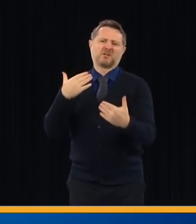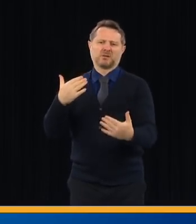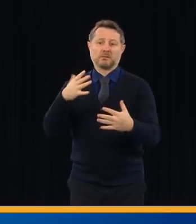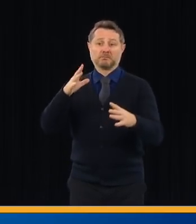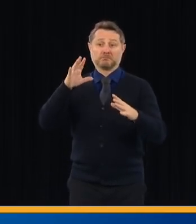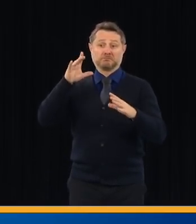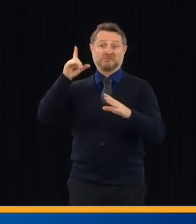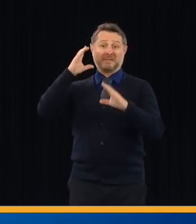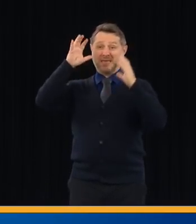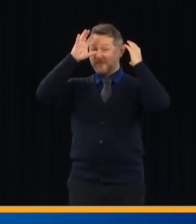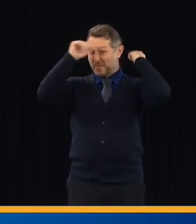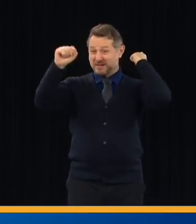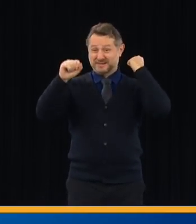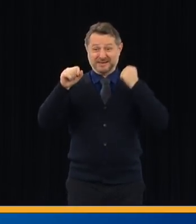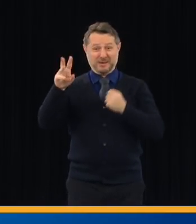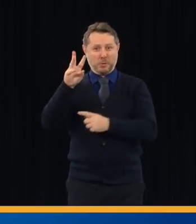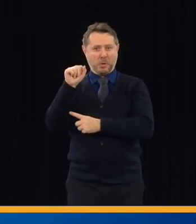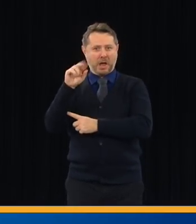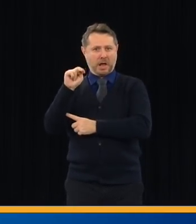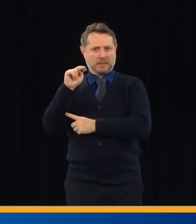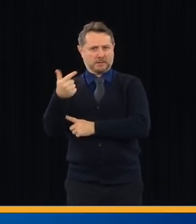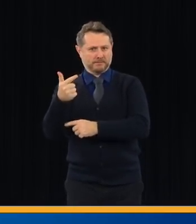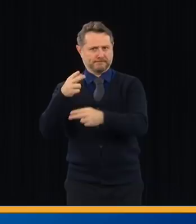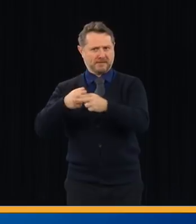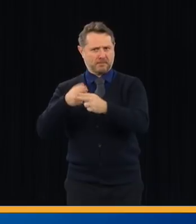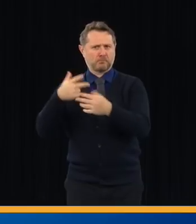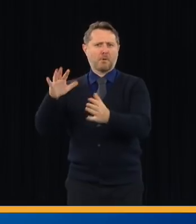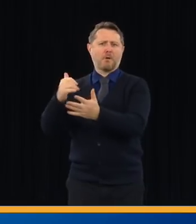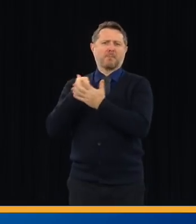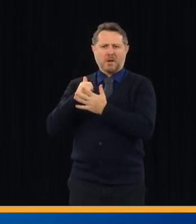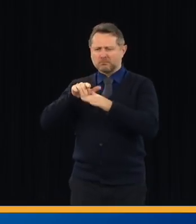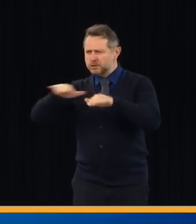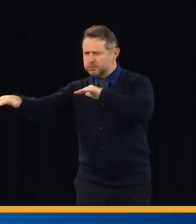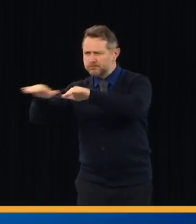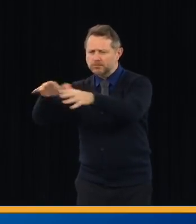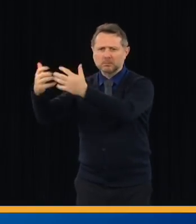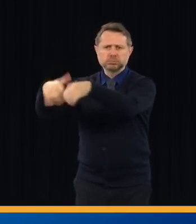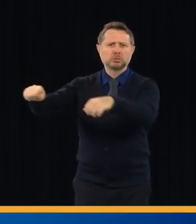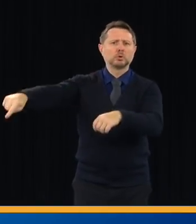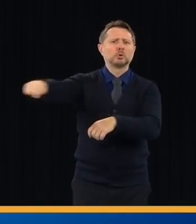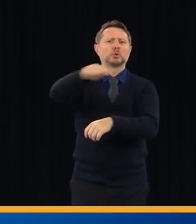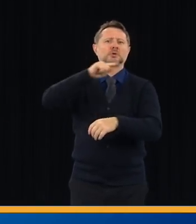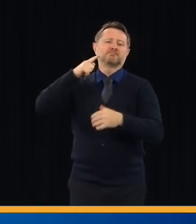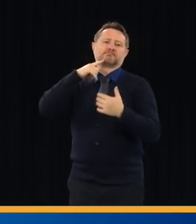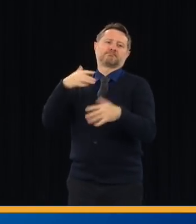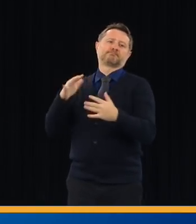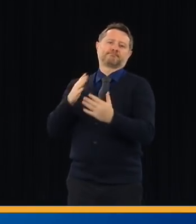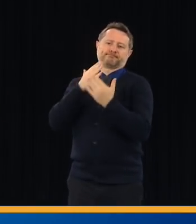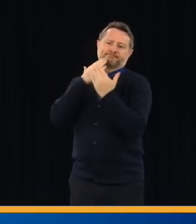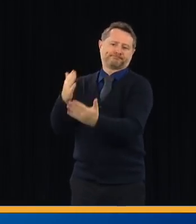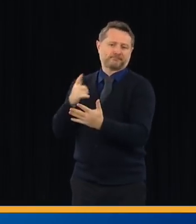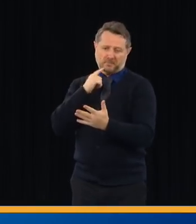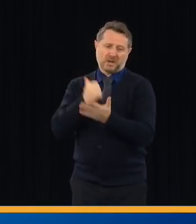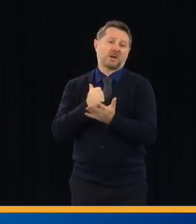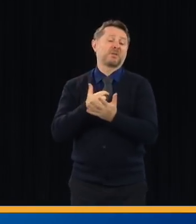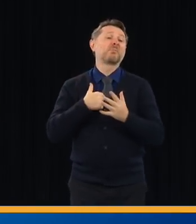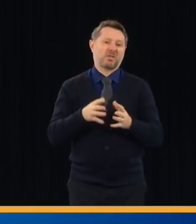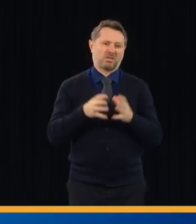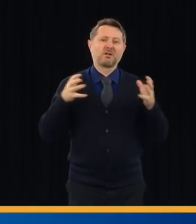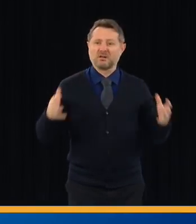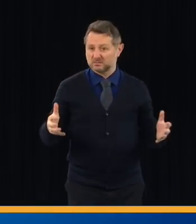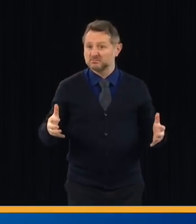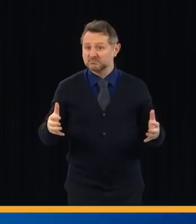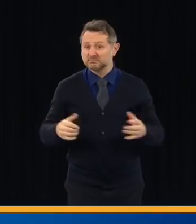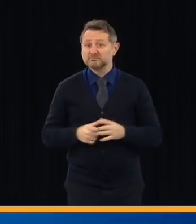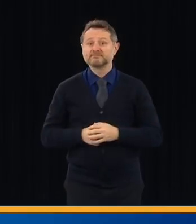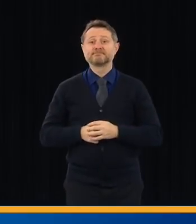very much for his help in making all of this happen, because this is a big deal, and it's going to make a significant difference for us.